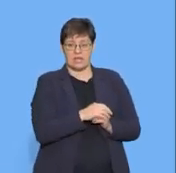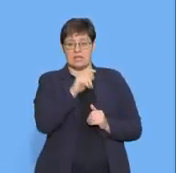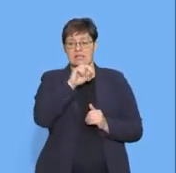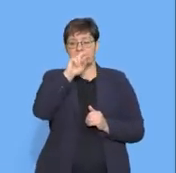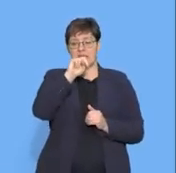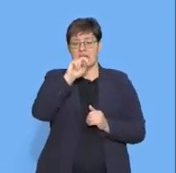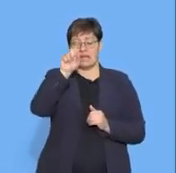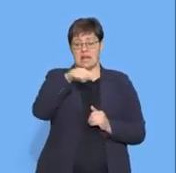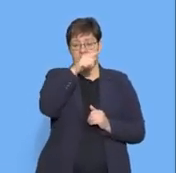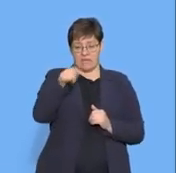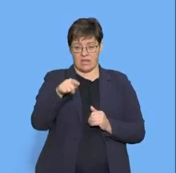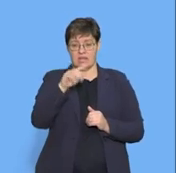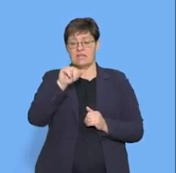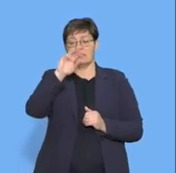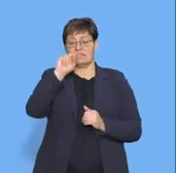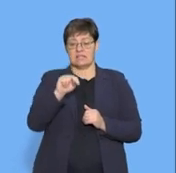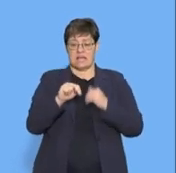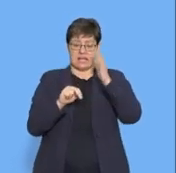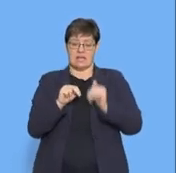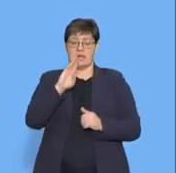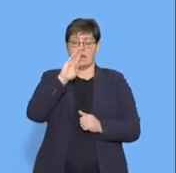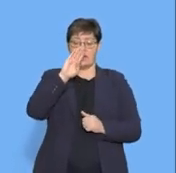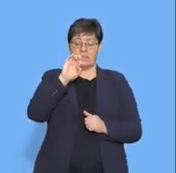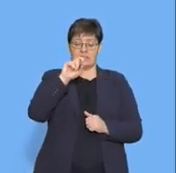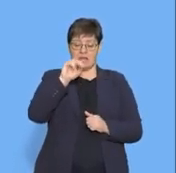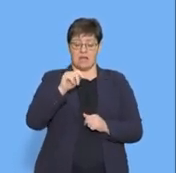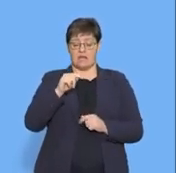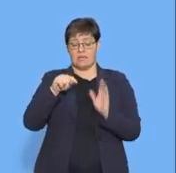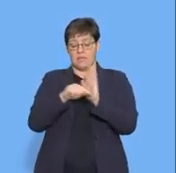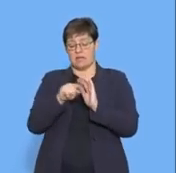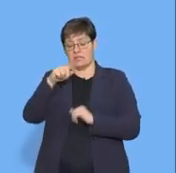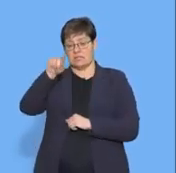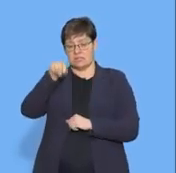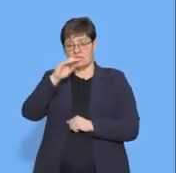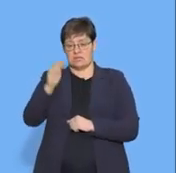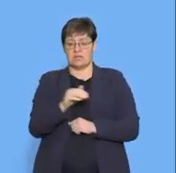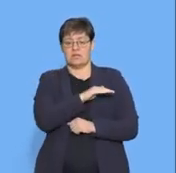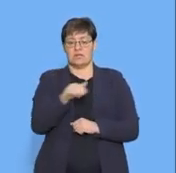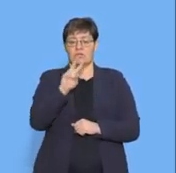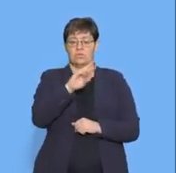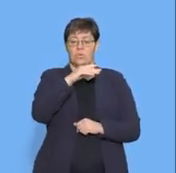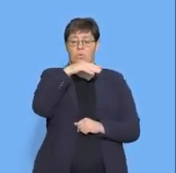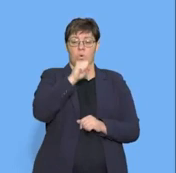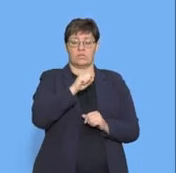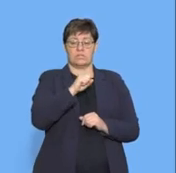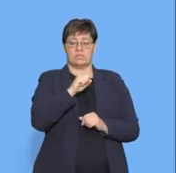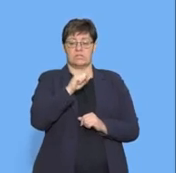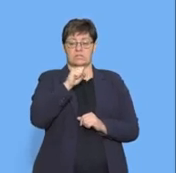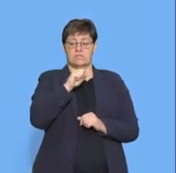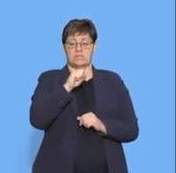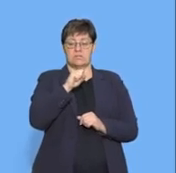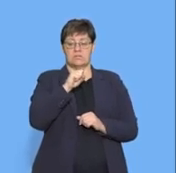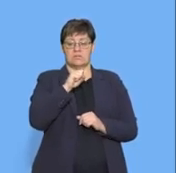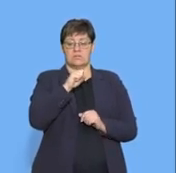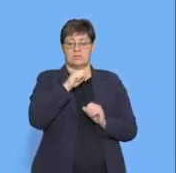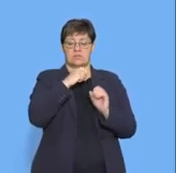x squared. So we got x times sine of alpha, and this belongs to our numerator. It goes up there. And at the bottom, we got 2 cos phi over sine